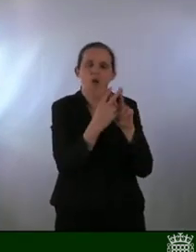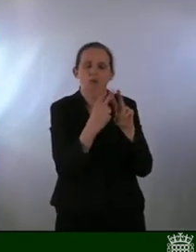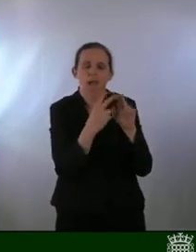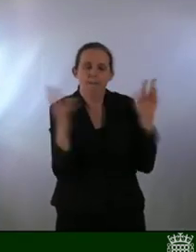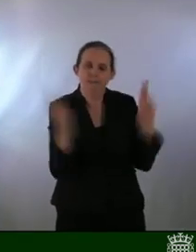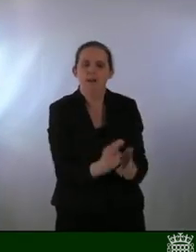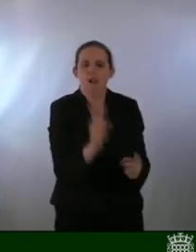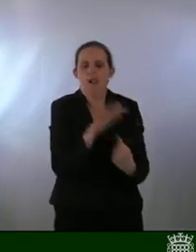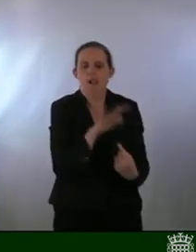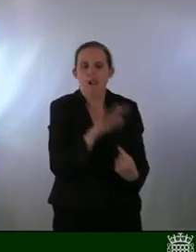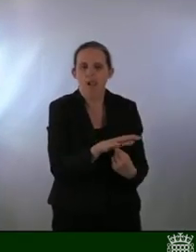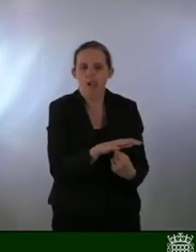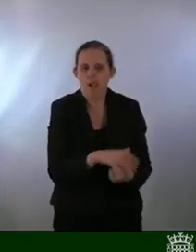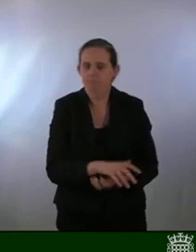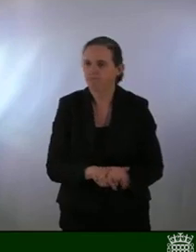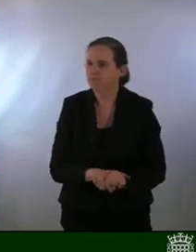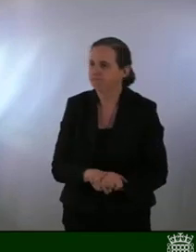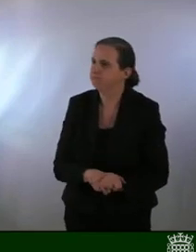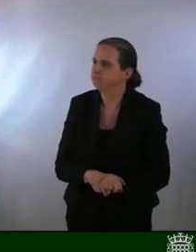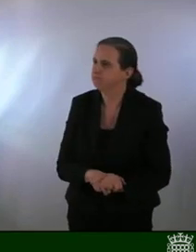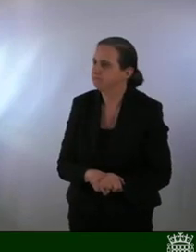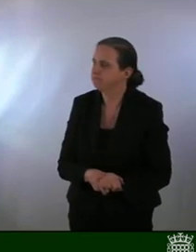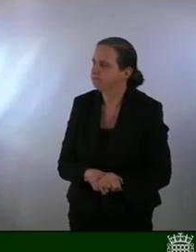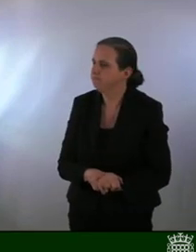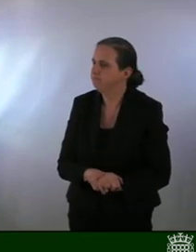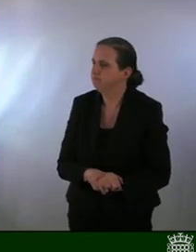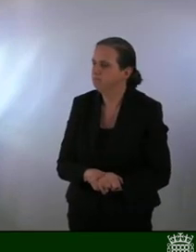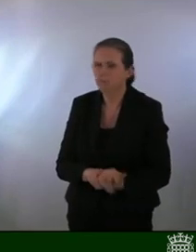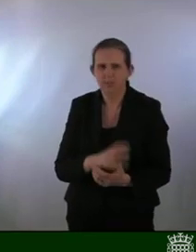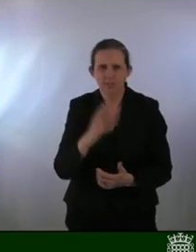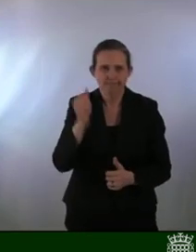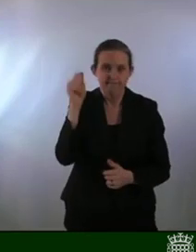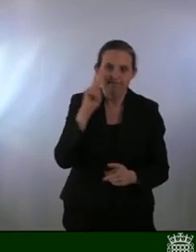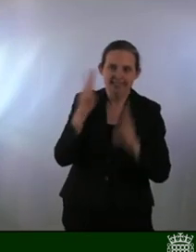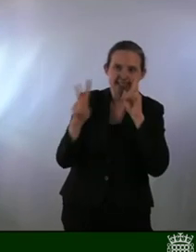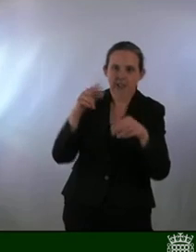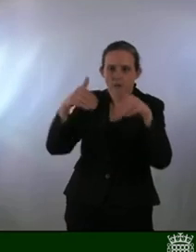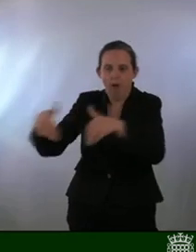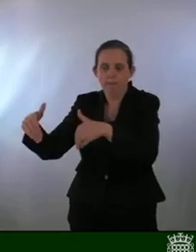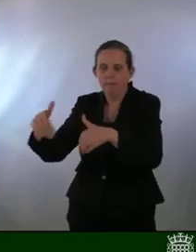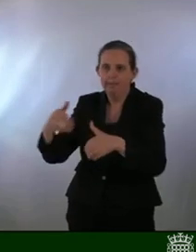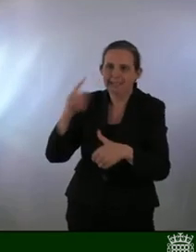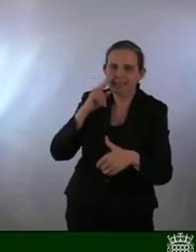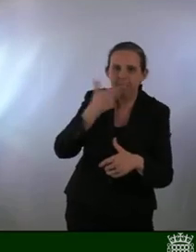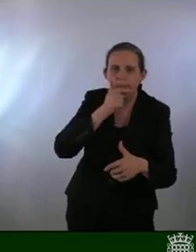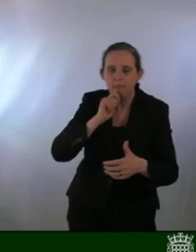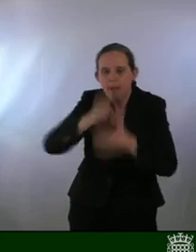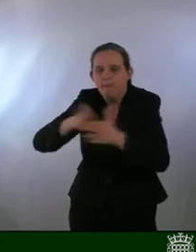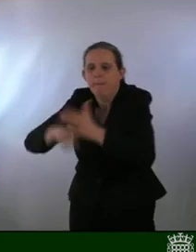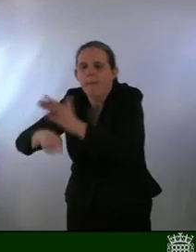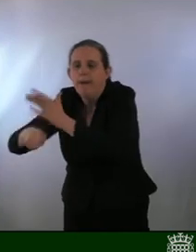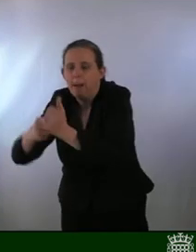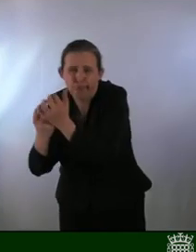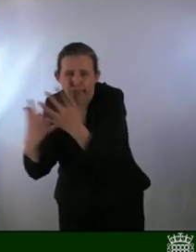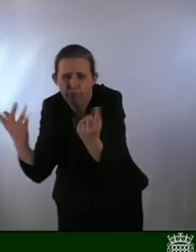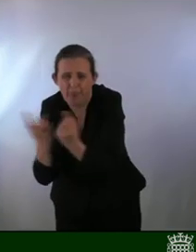Mr. Speaker, to prevent people from stockpiling and panic buying infant formula, will he speak to supermarkets and perhaps insist